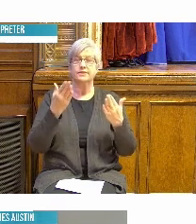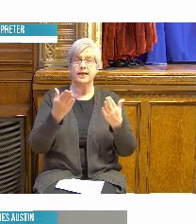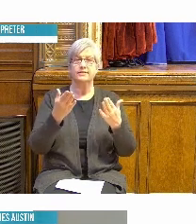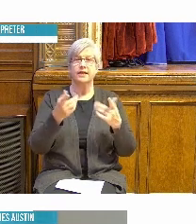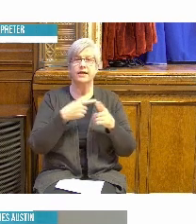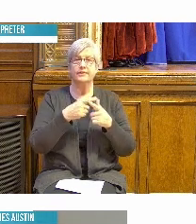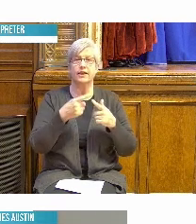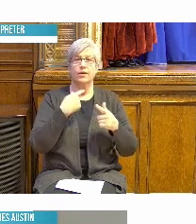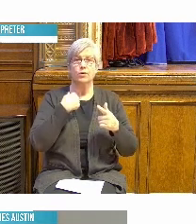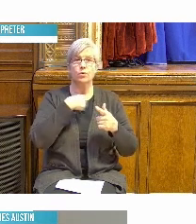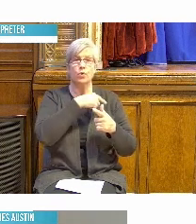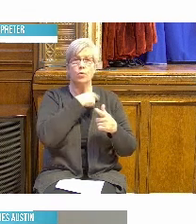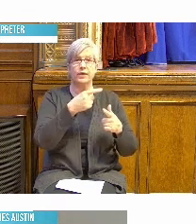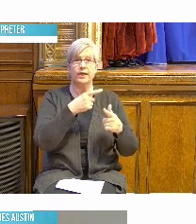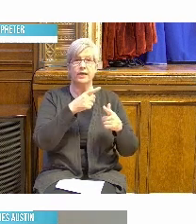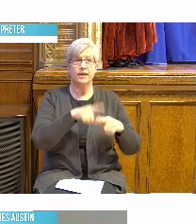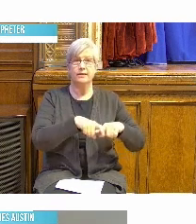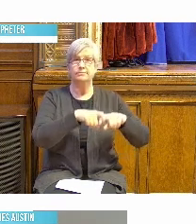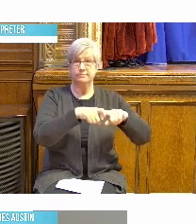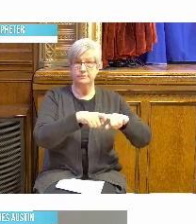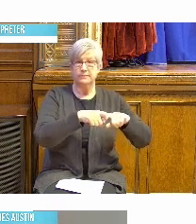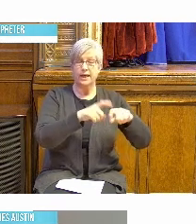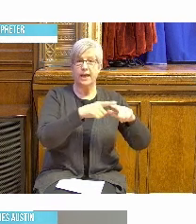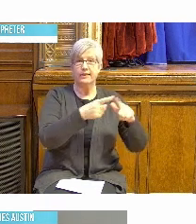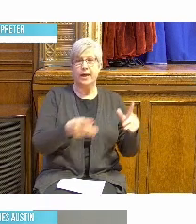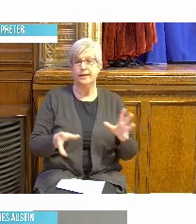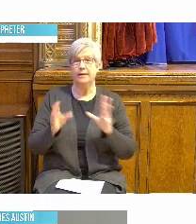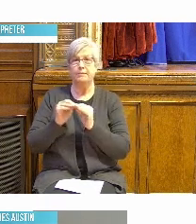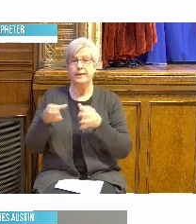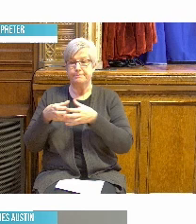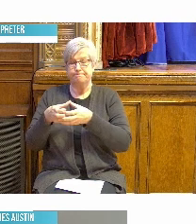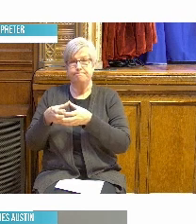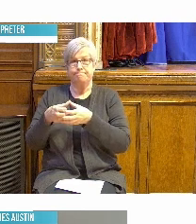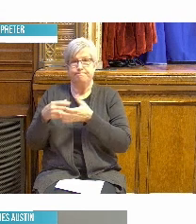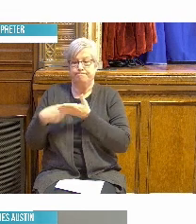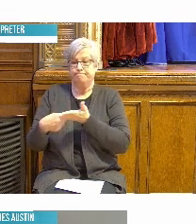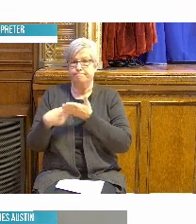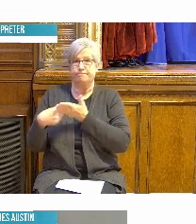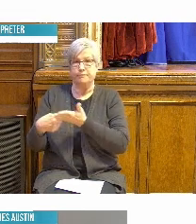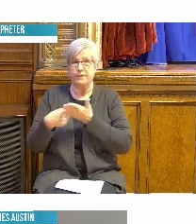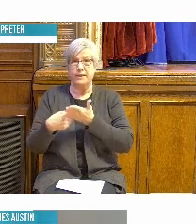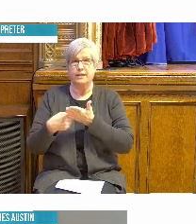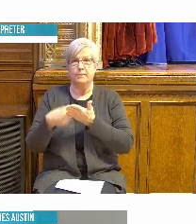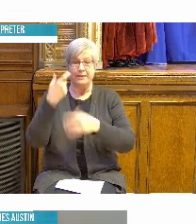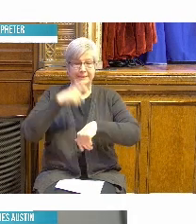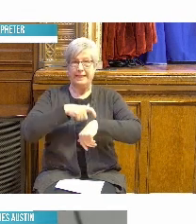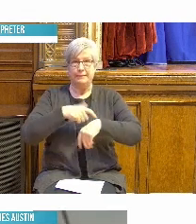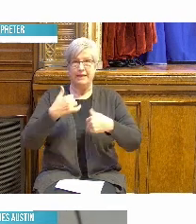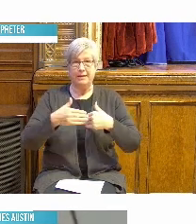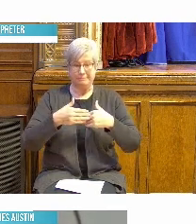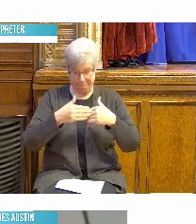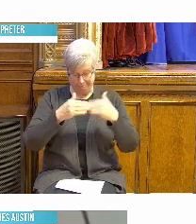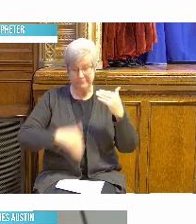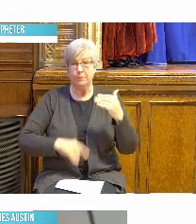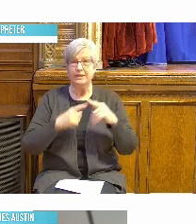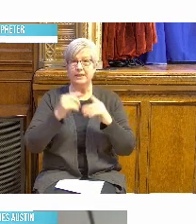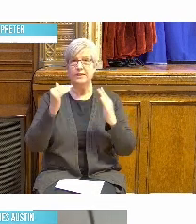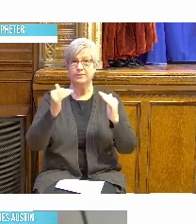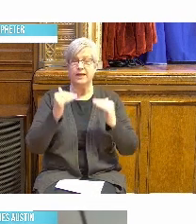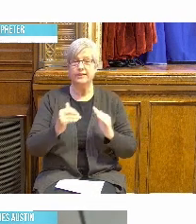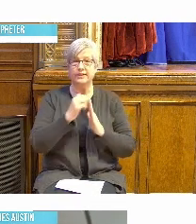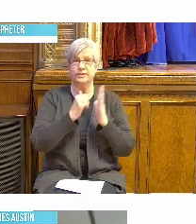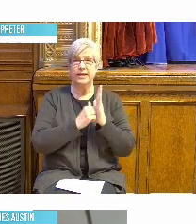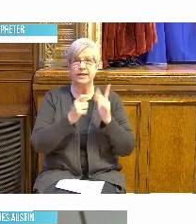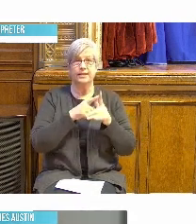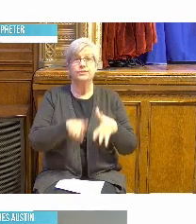back to our small groups and have deepen these conversations so that for the sake of time, we can move forward and prepare